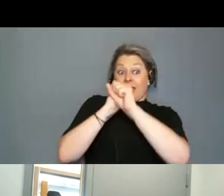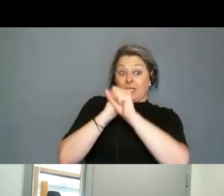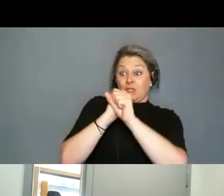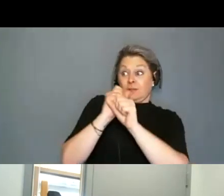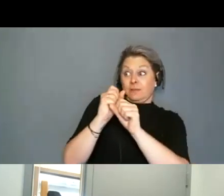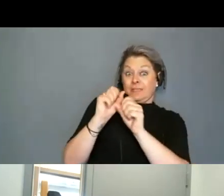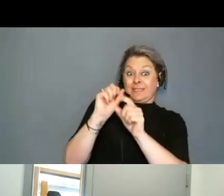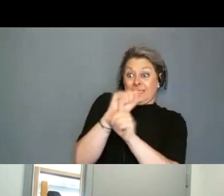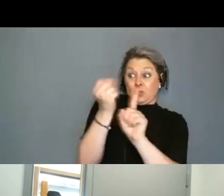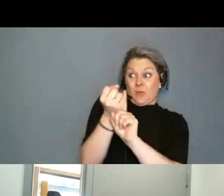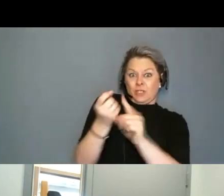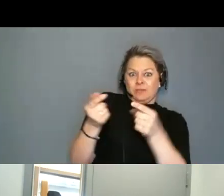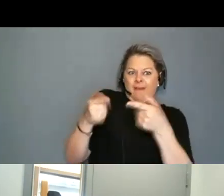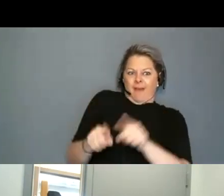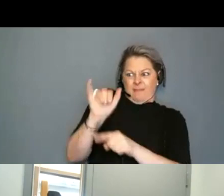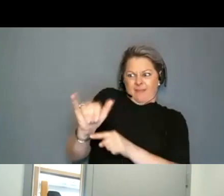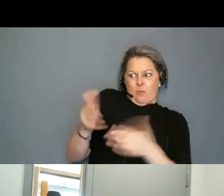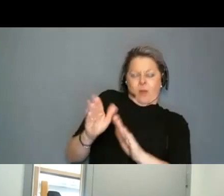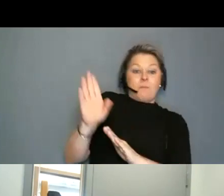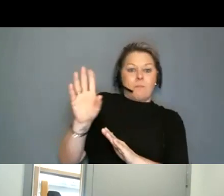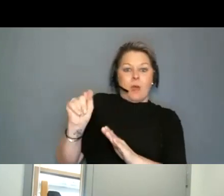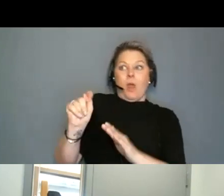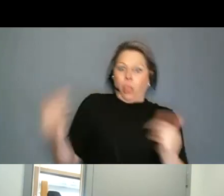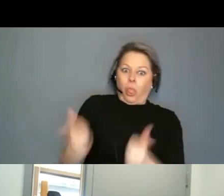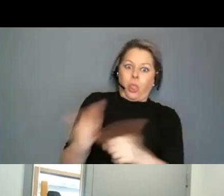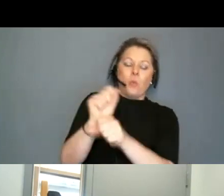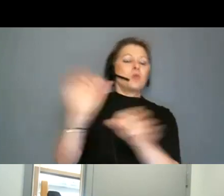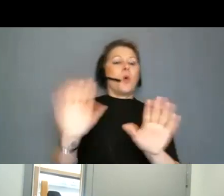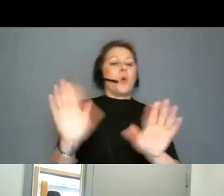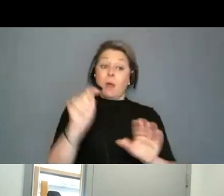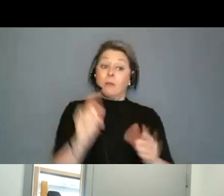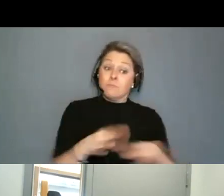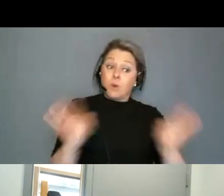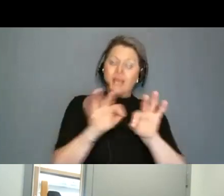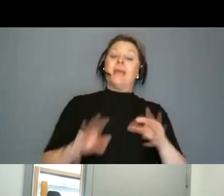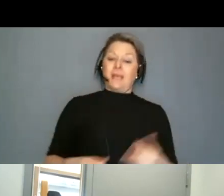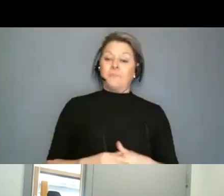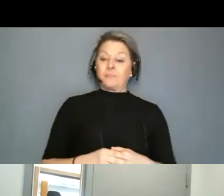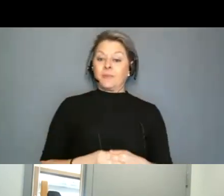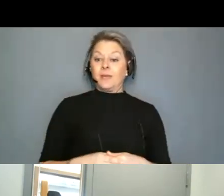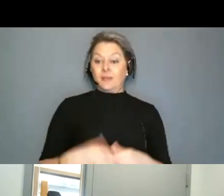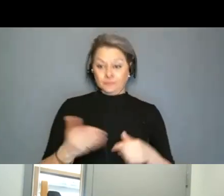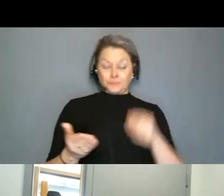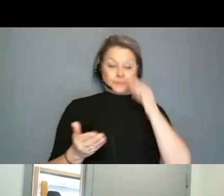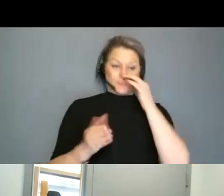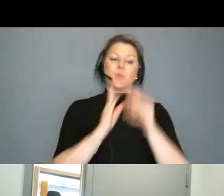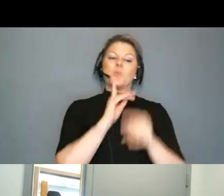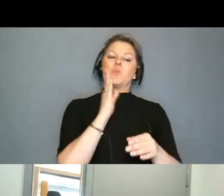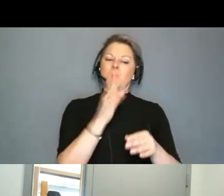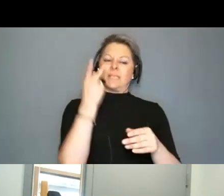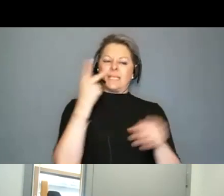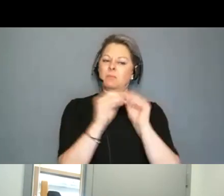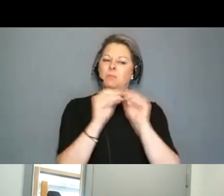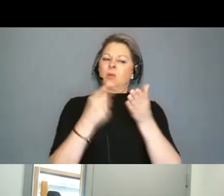would be too bad, but you know, it's a really important element. So yeah, definitely see more discussion with NLAD